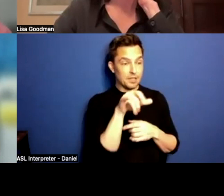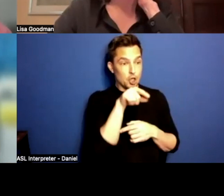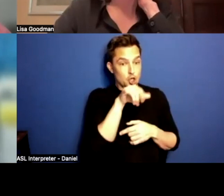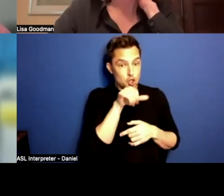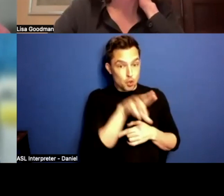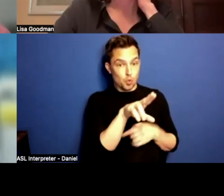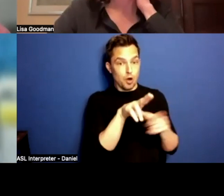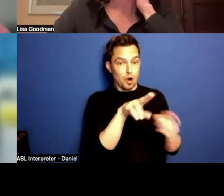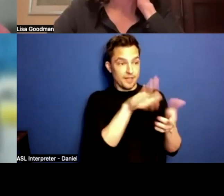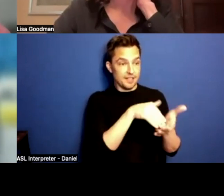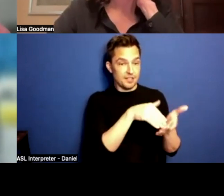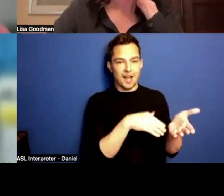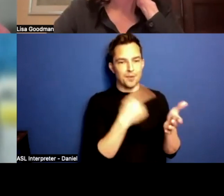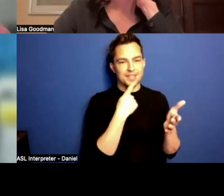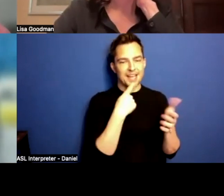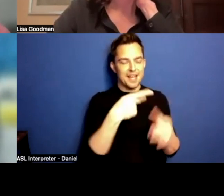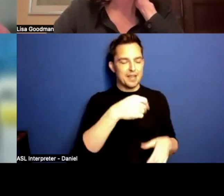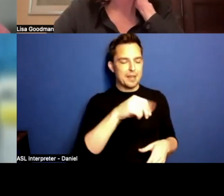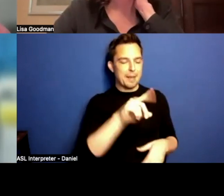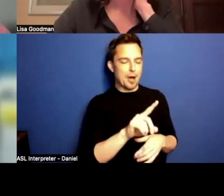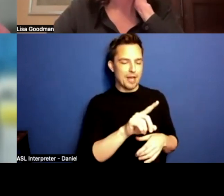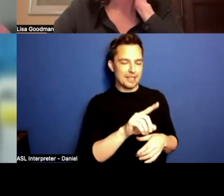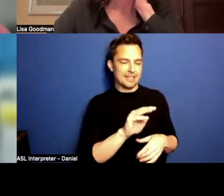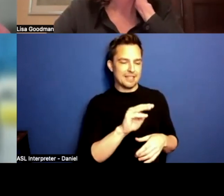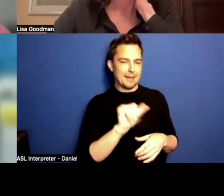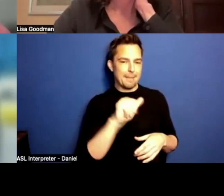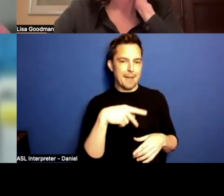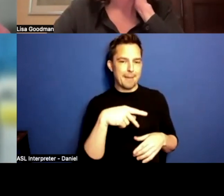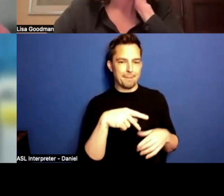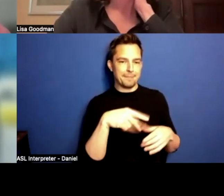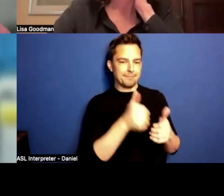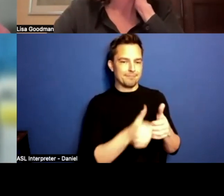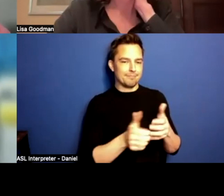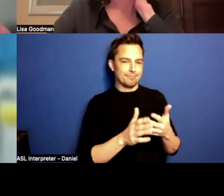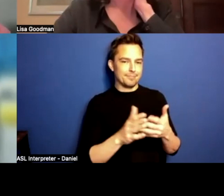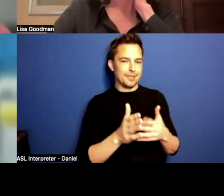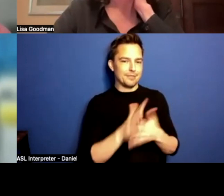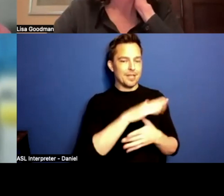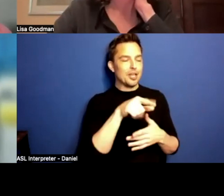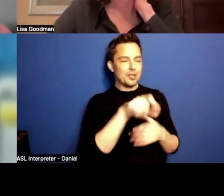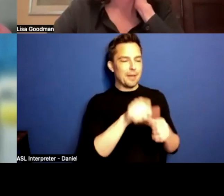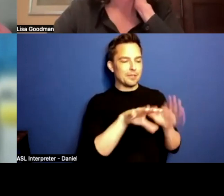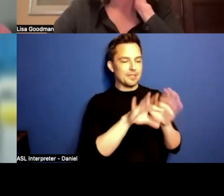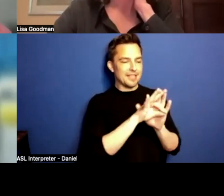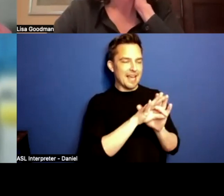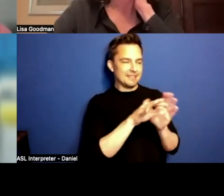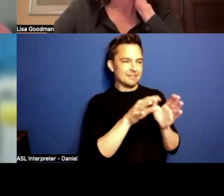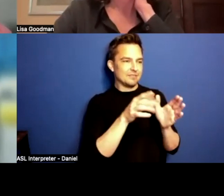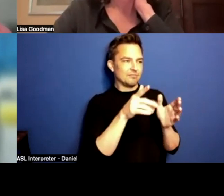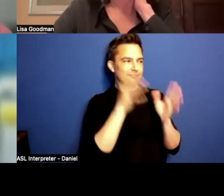of this kind of, I'm going to use the word the pod map, because you are the center of that pod. You get to decide who's in it and how long they